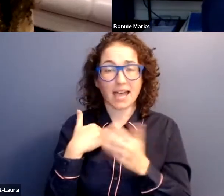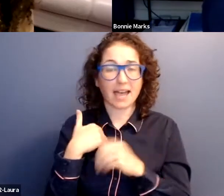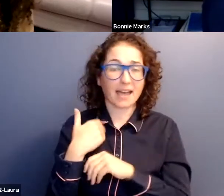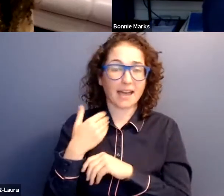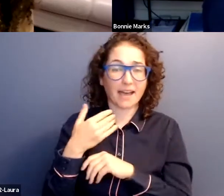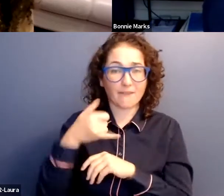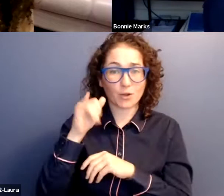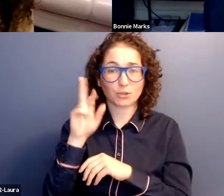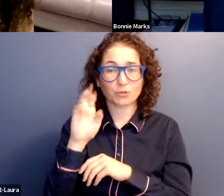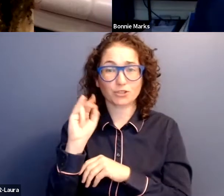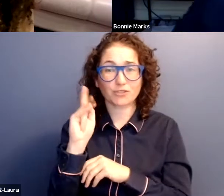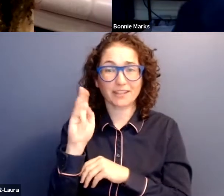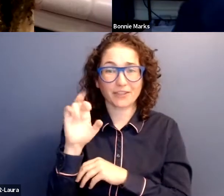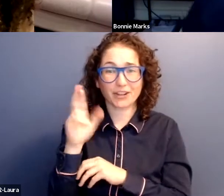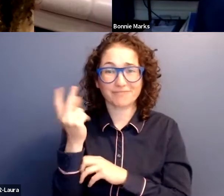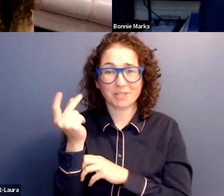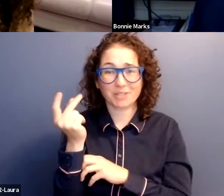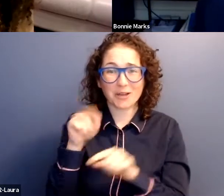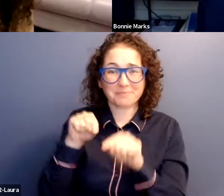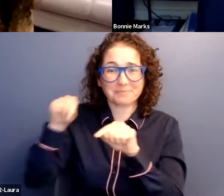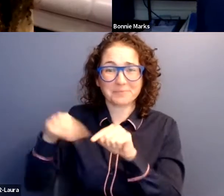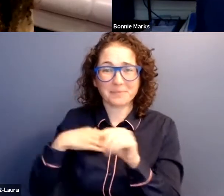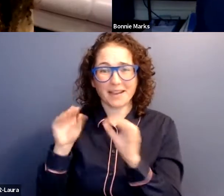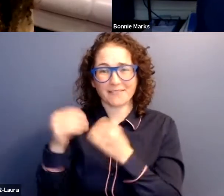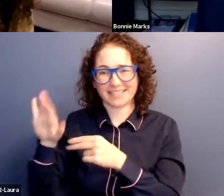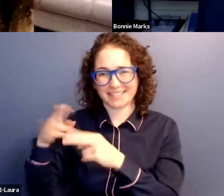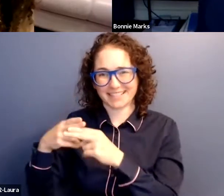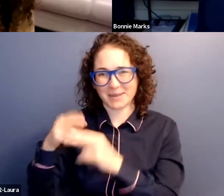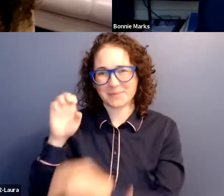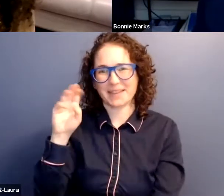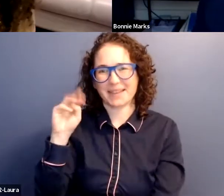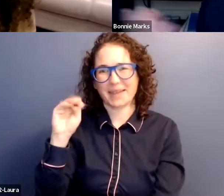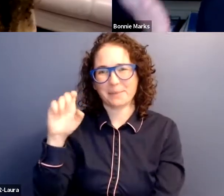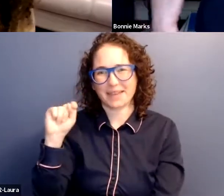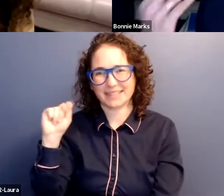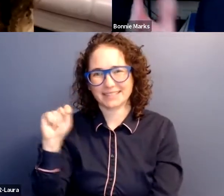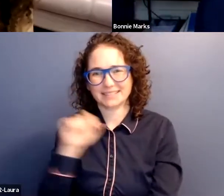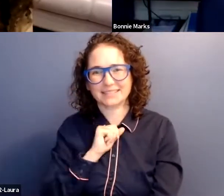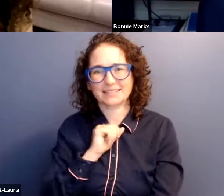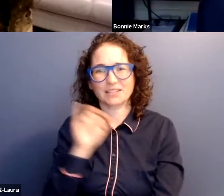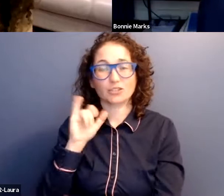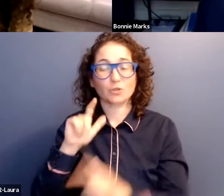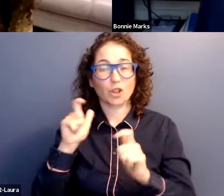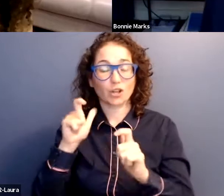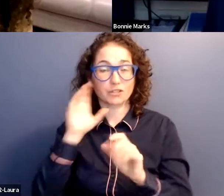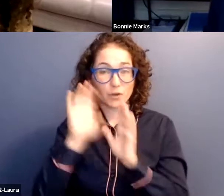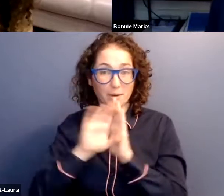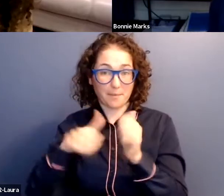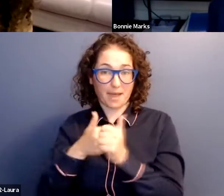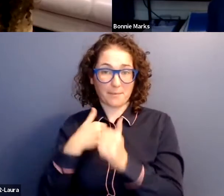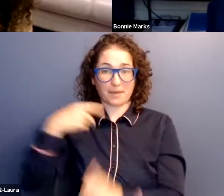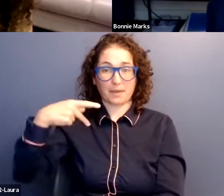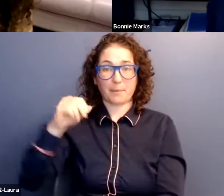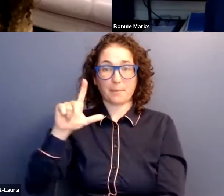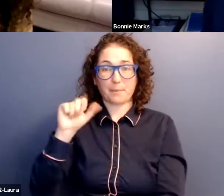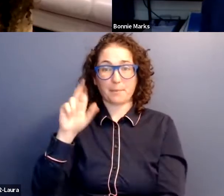my side in my office here named Emmett. And there's a large photo behind me of a polar bear.